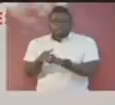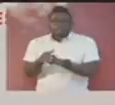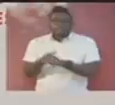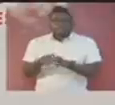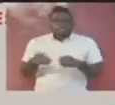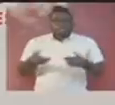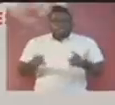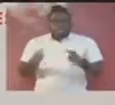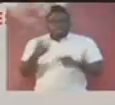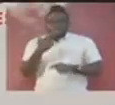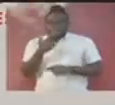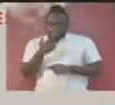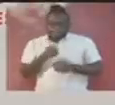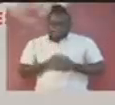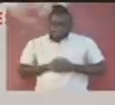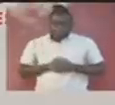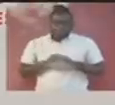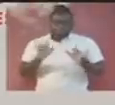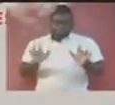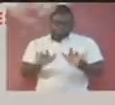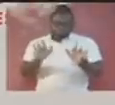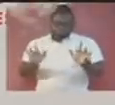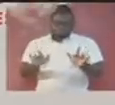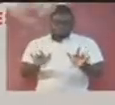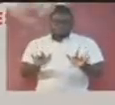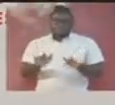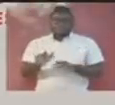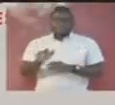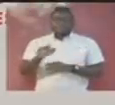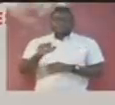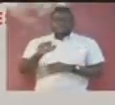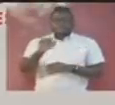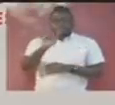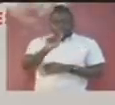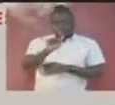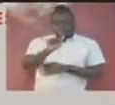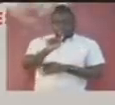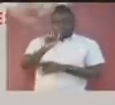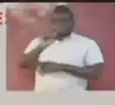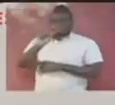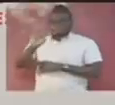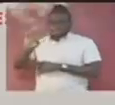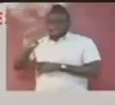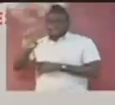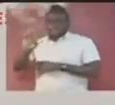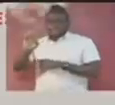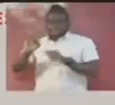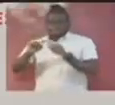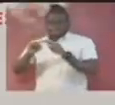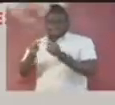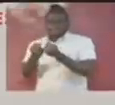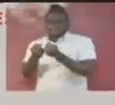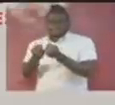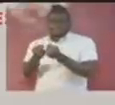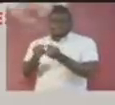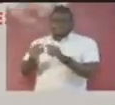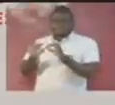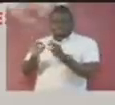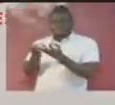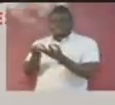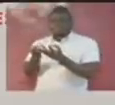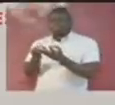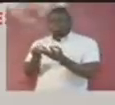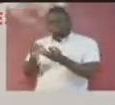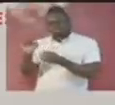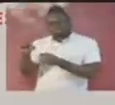daughter. I wouldn't like to be in that position, so my deepest condolences to the father.